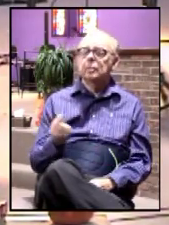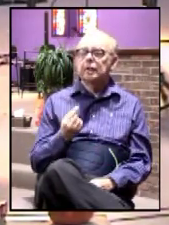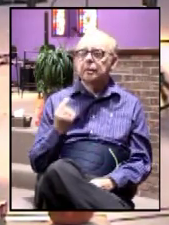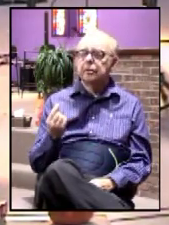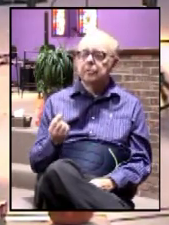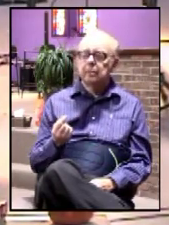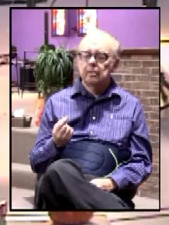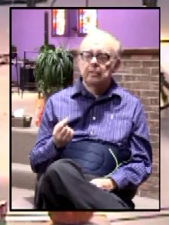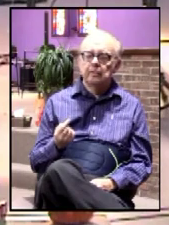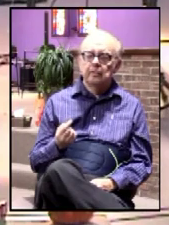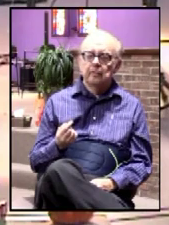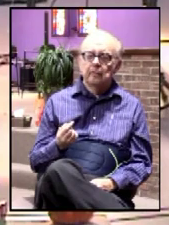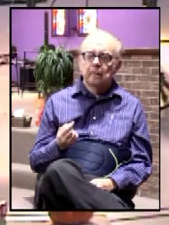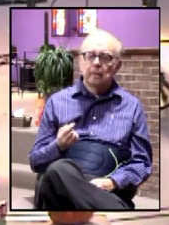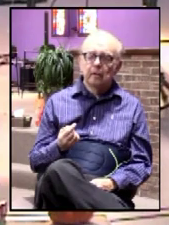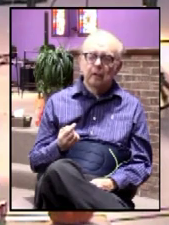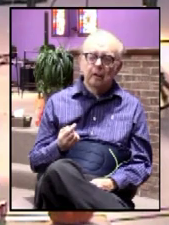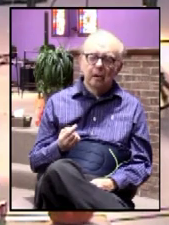loneliness.